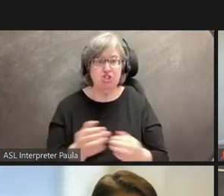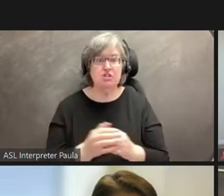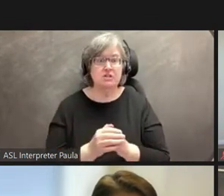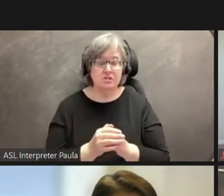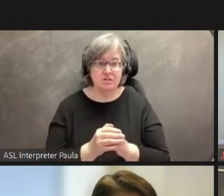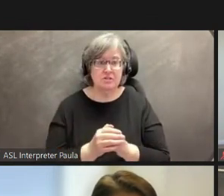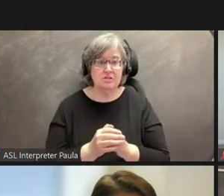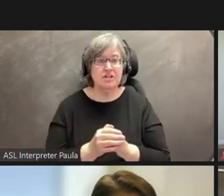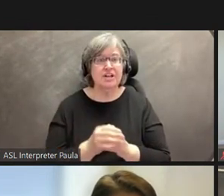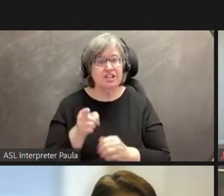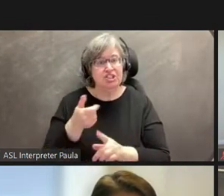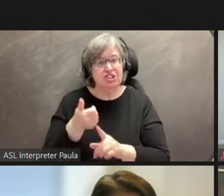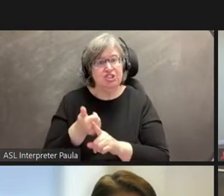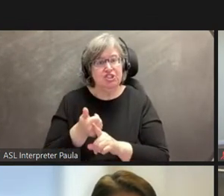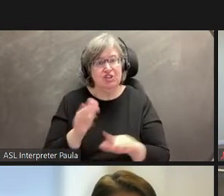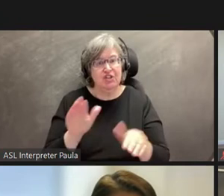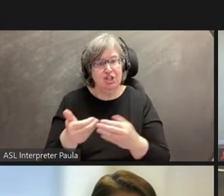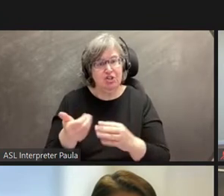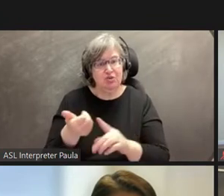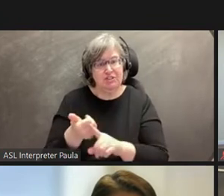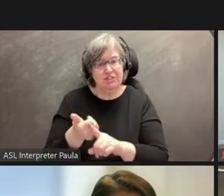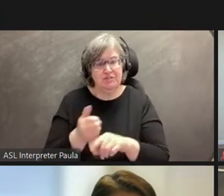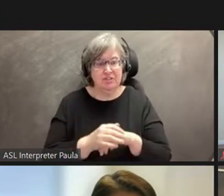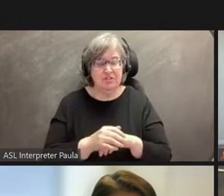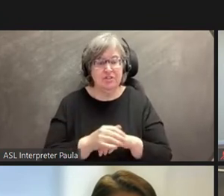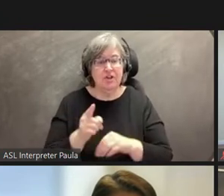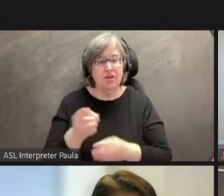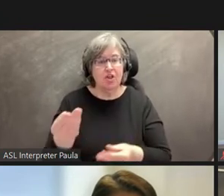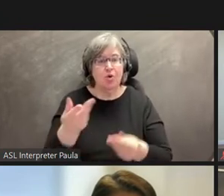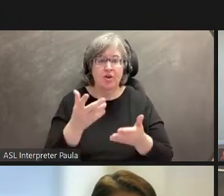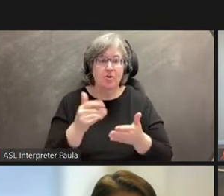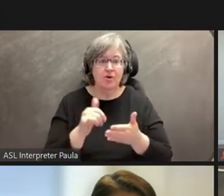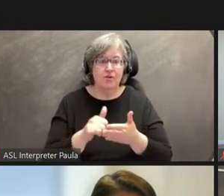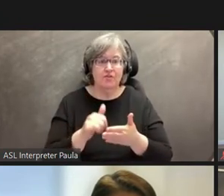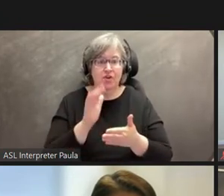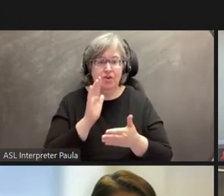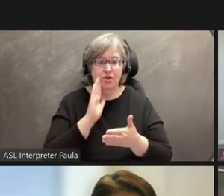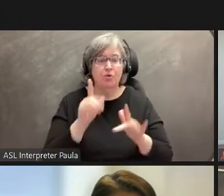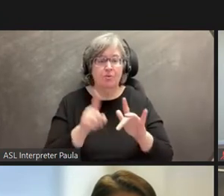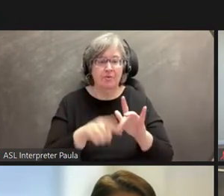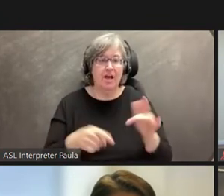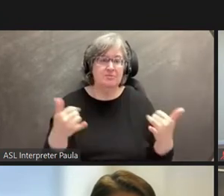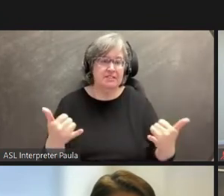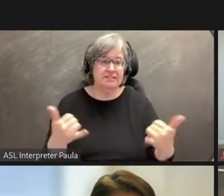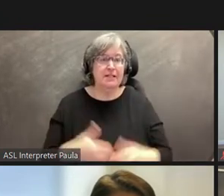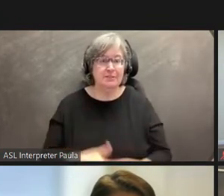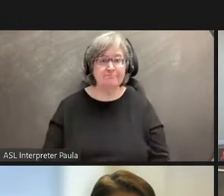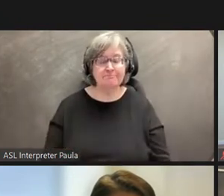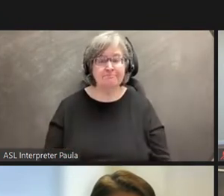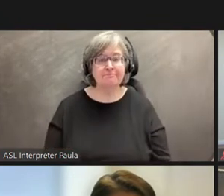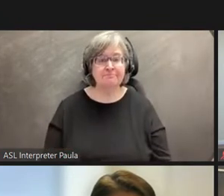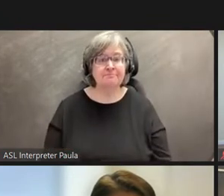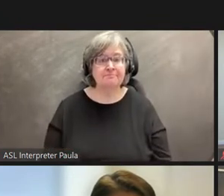their own introduction. And they did let me know that they will be absent today.